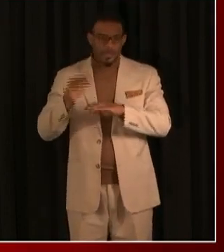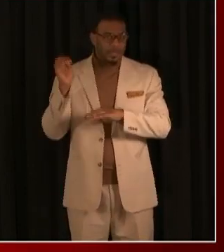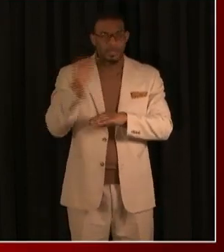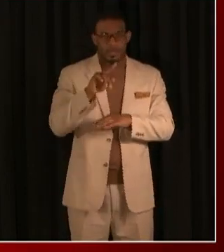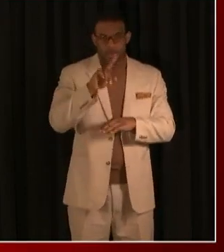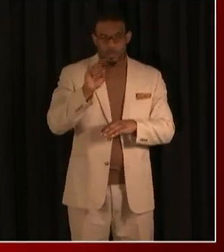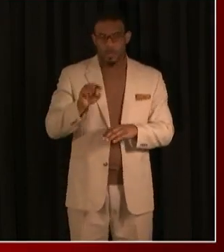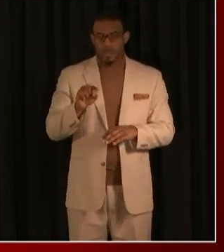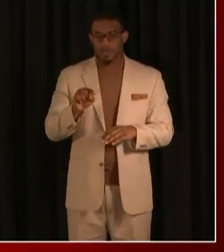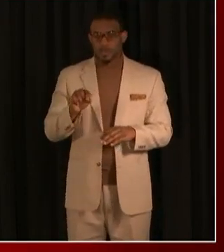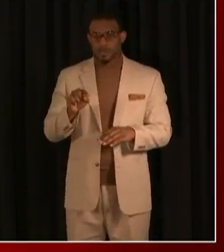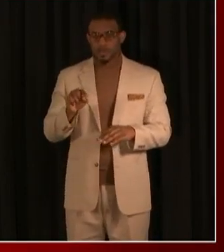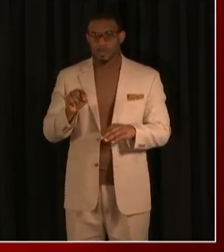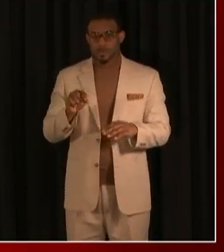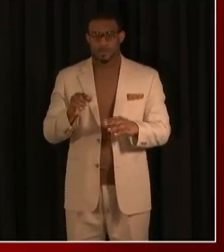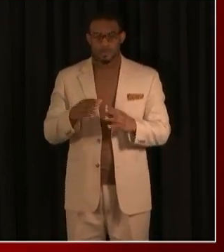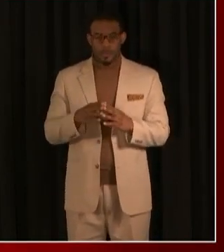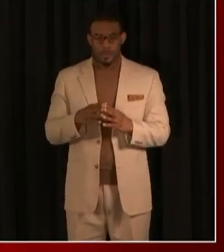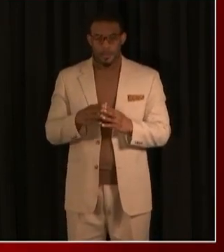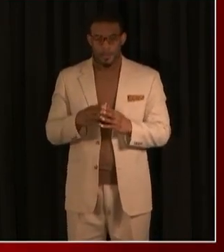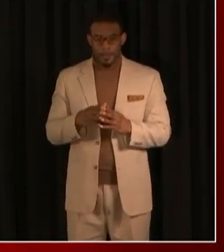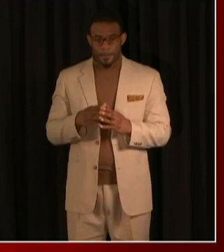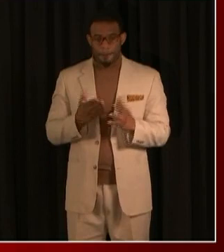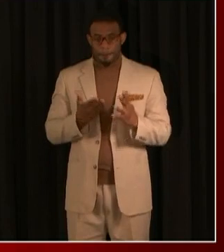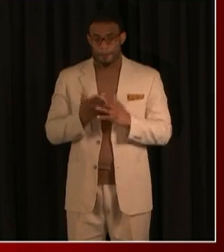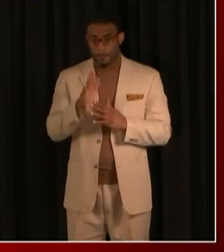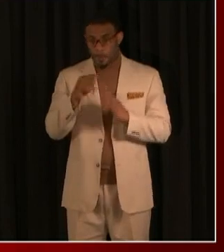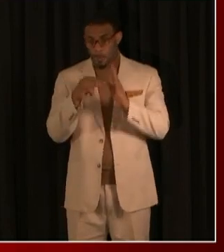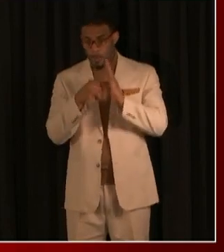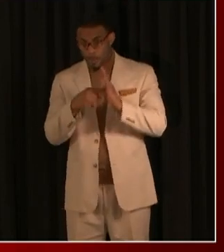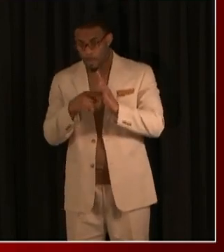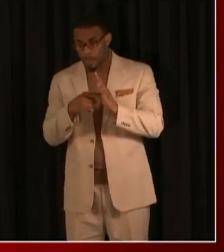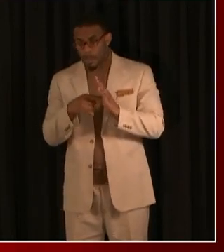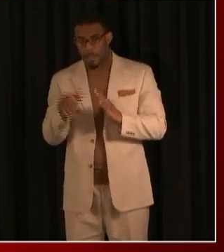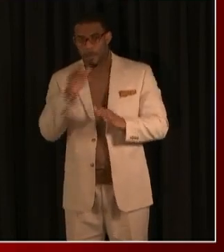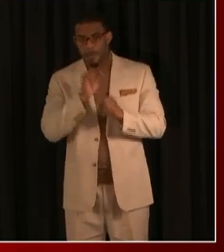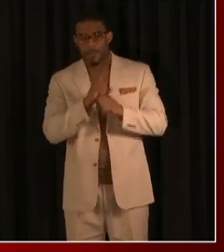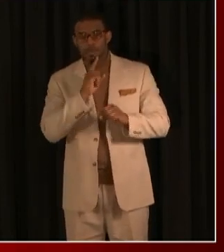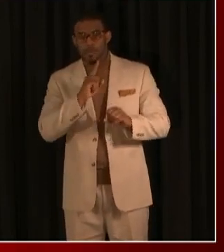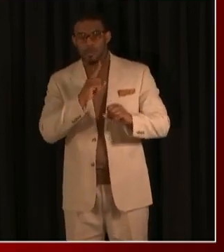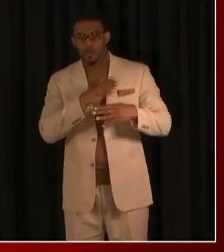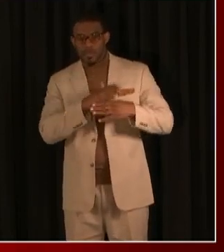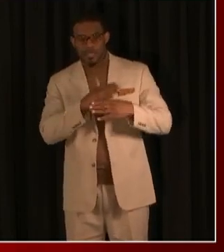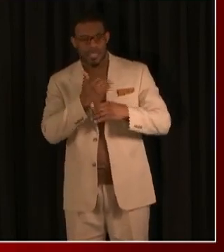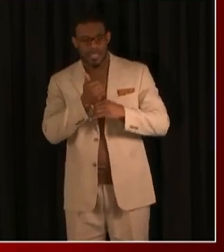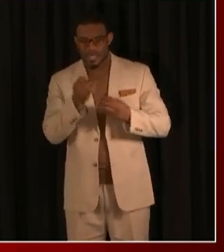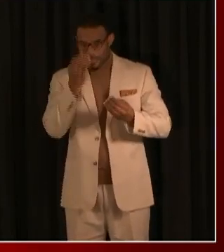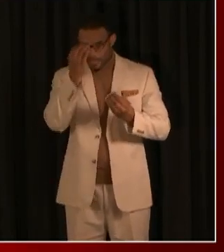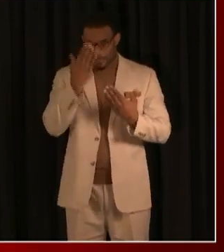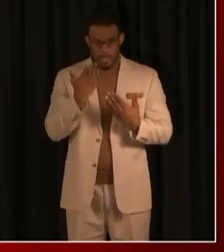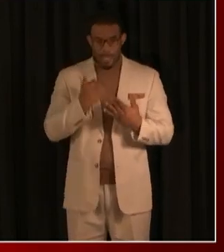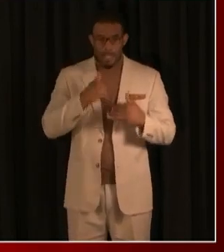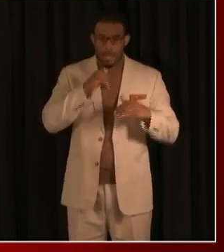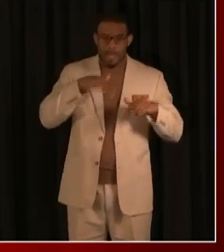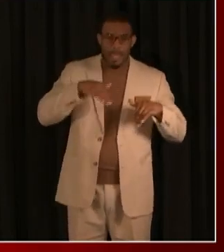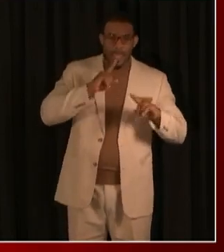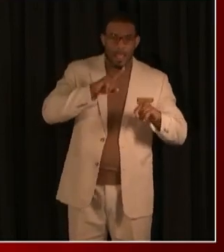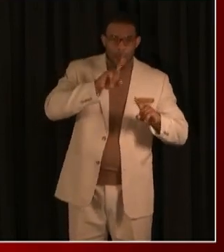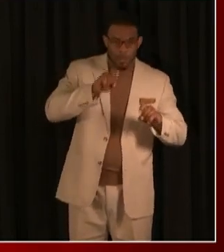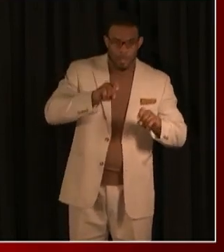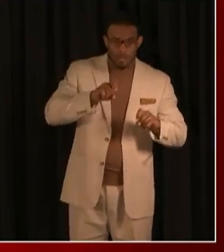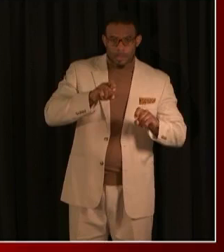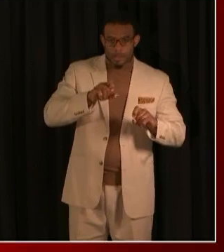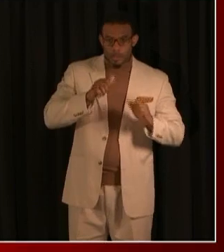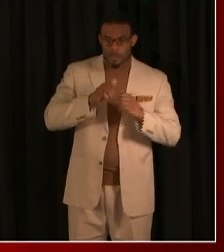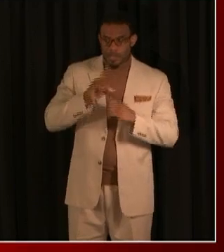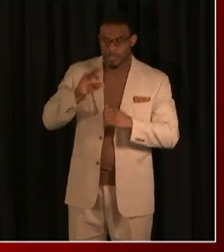flag through your MOCRS rep liaisons, and they will make sure that they share any unanswered questions this evening